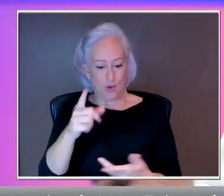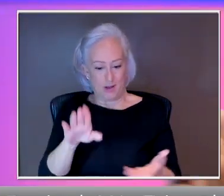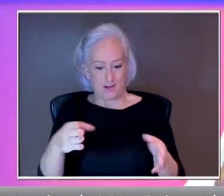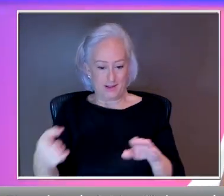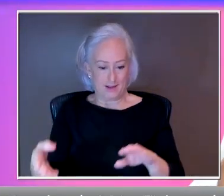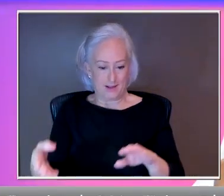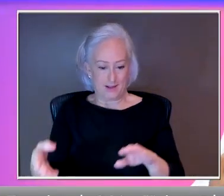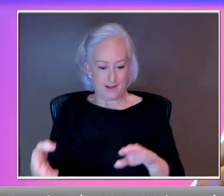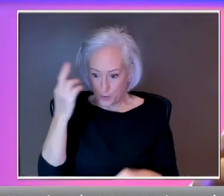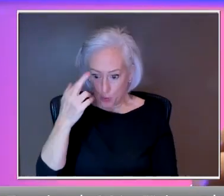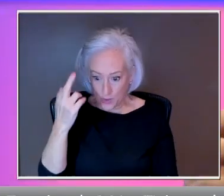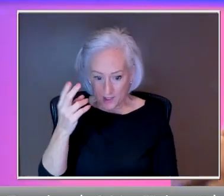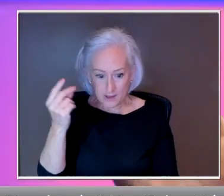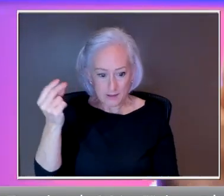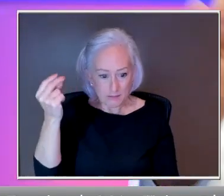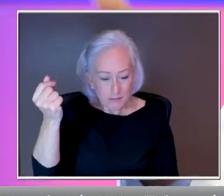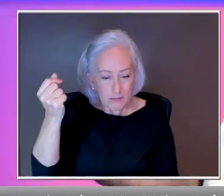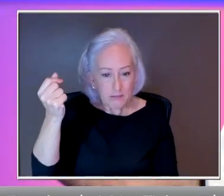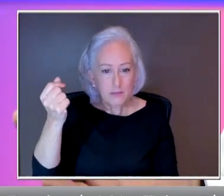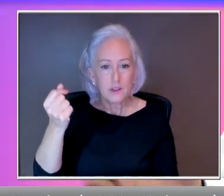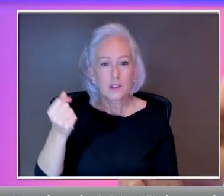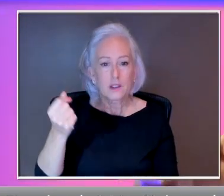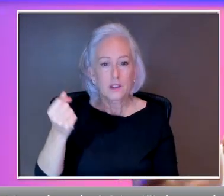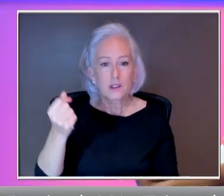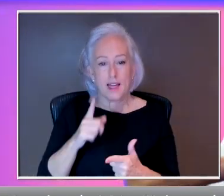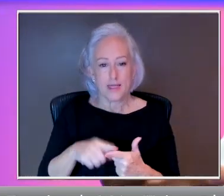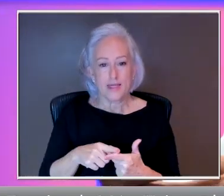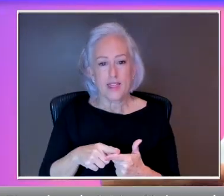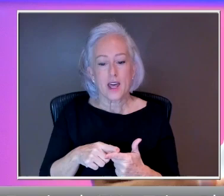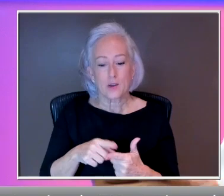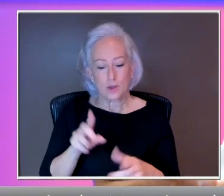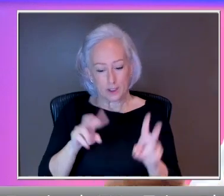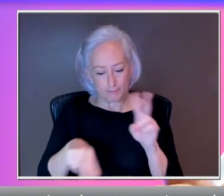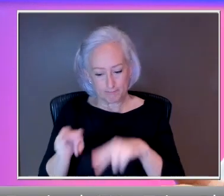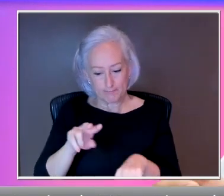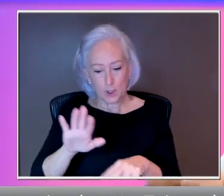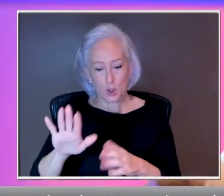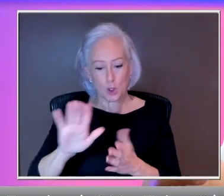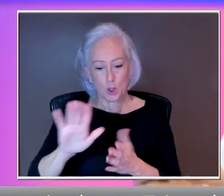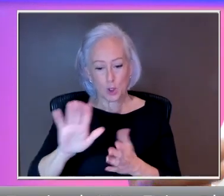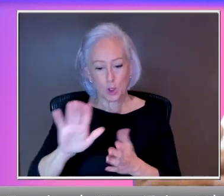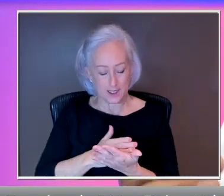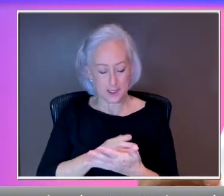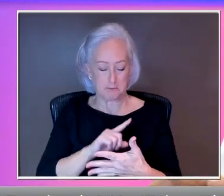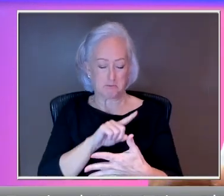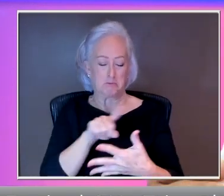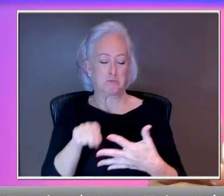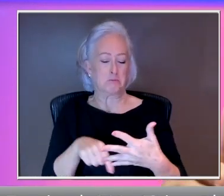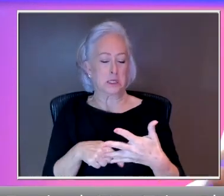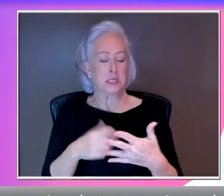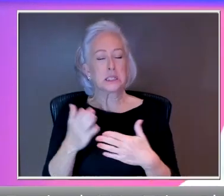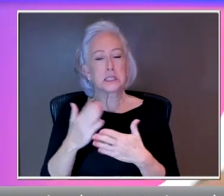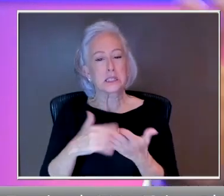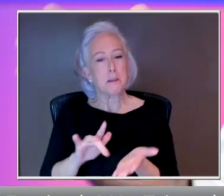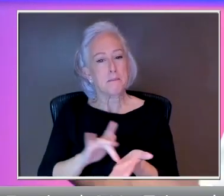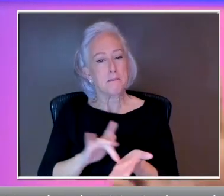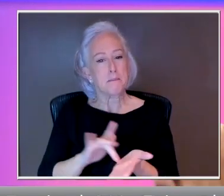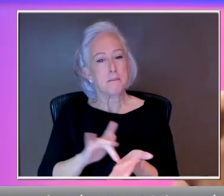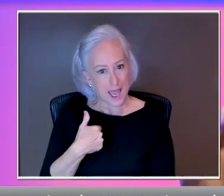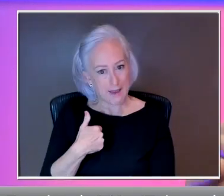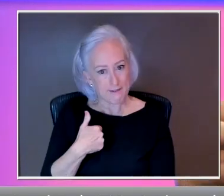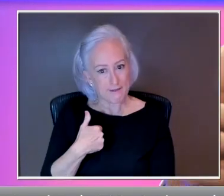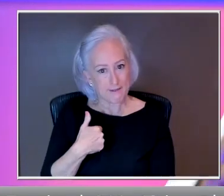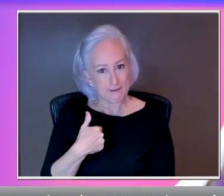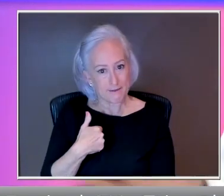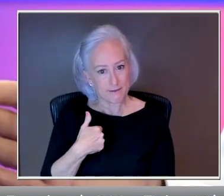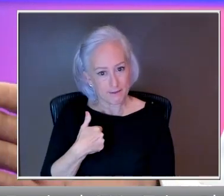sudden. And then we looked at her medications, and there was a couple of medications that she was taking that certainly are